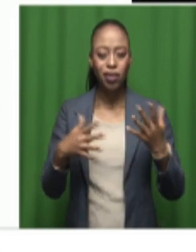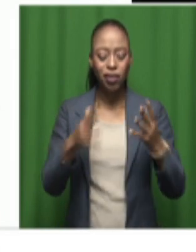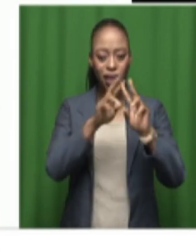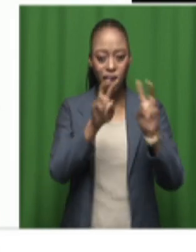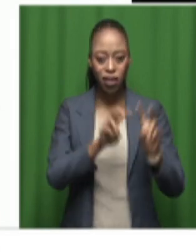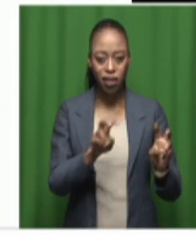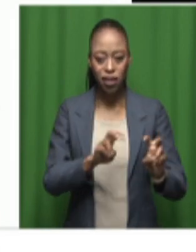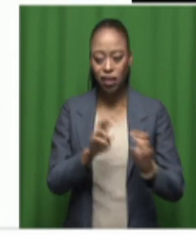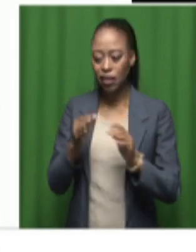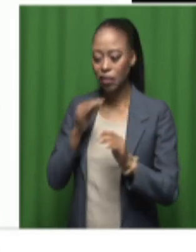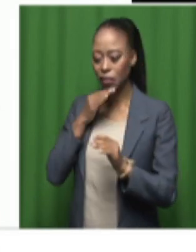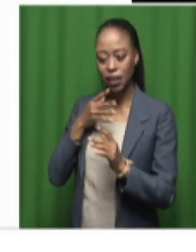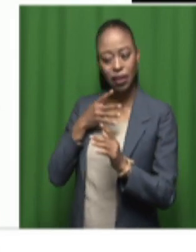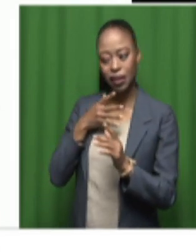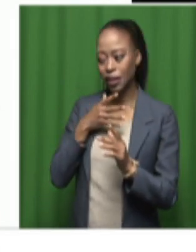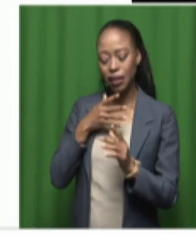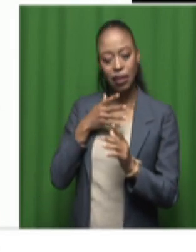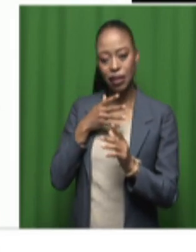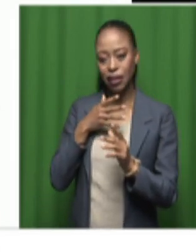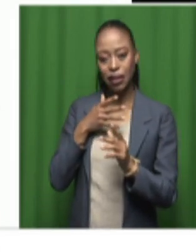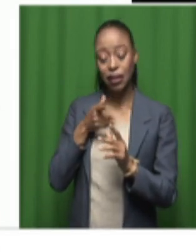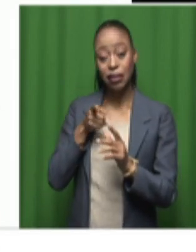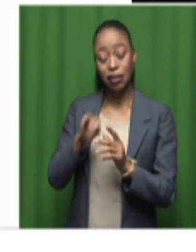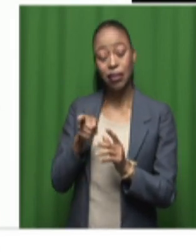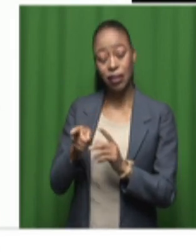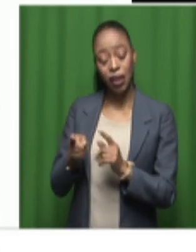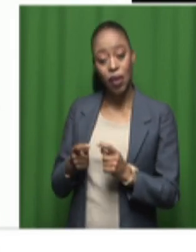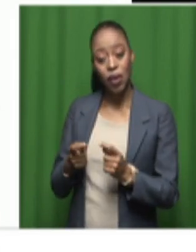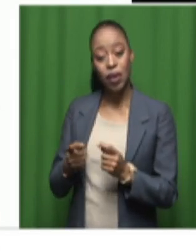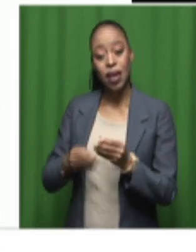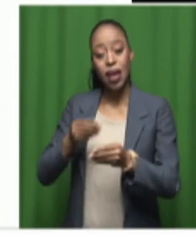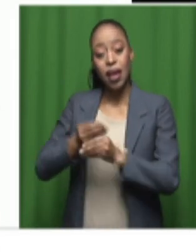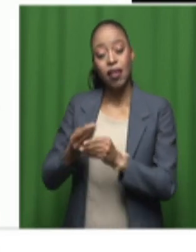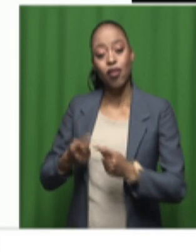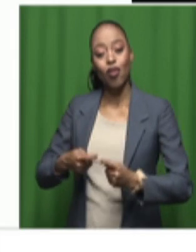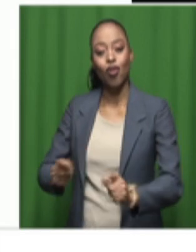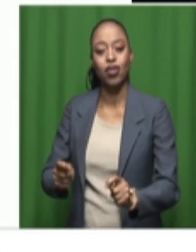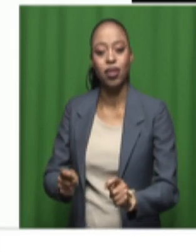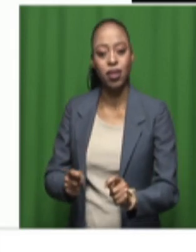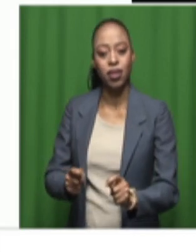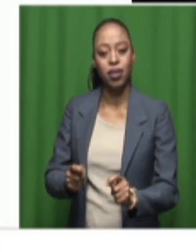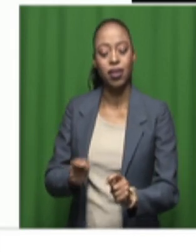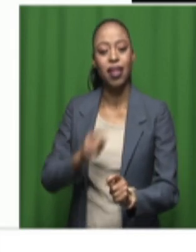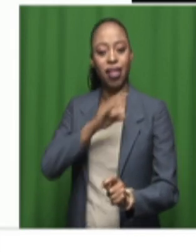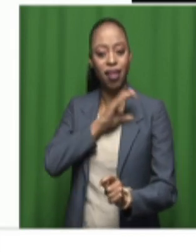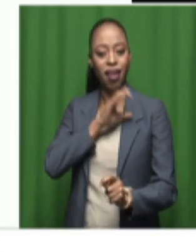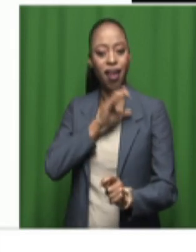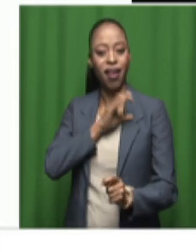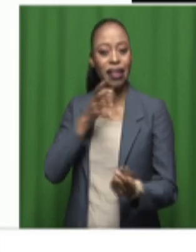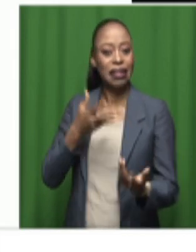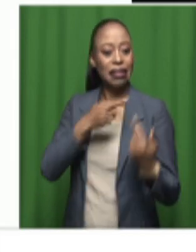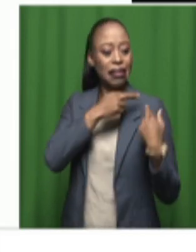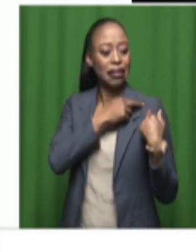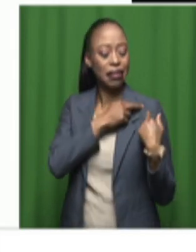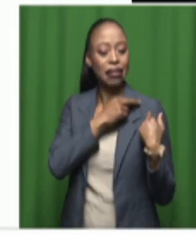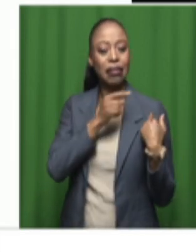So that is a cost, an extra cost that the consumer is